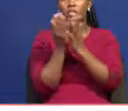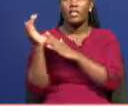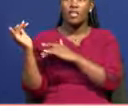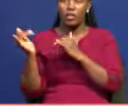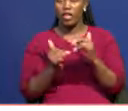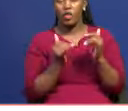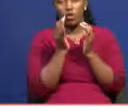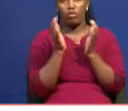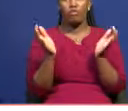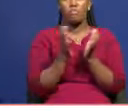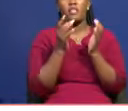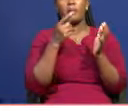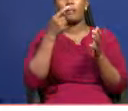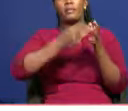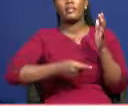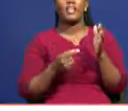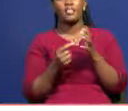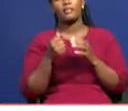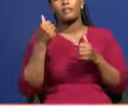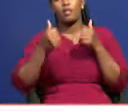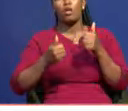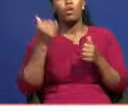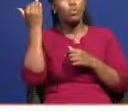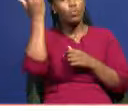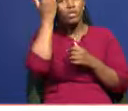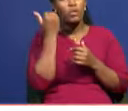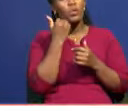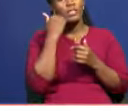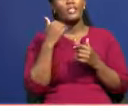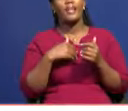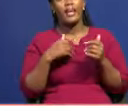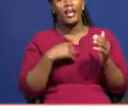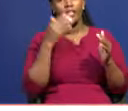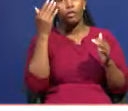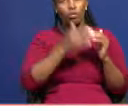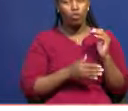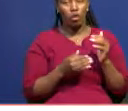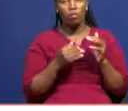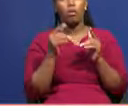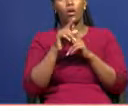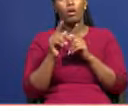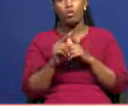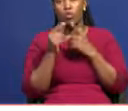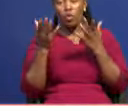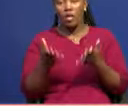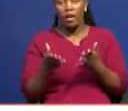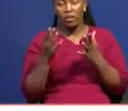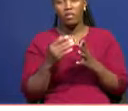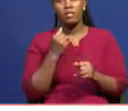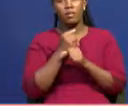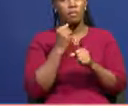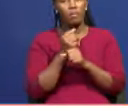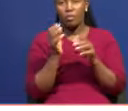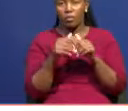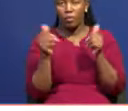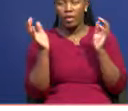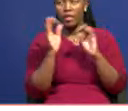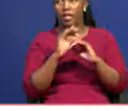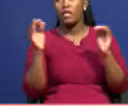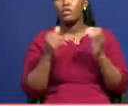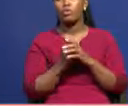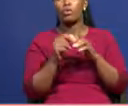minimum tax, mm-hmm. and which the courts at some point had to stop, and which is currently not enforced. Mm-hmm. And what the minimum